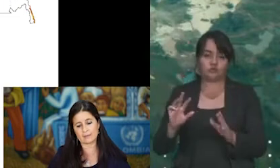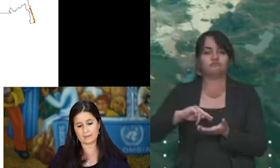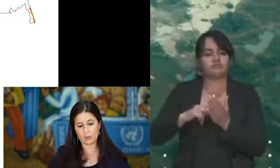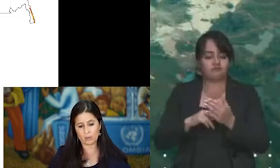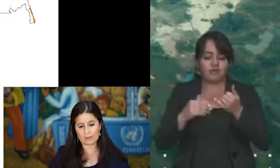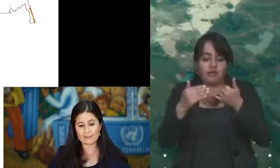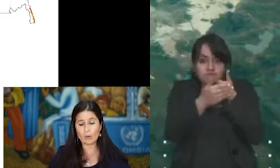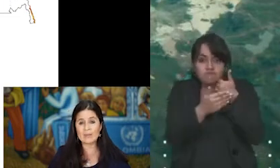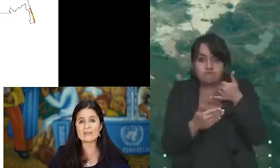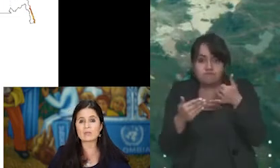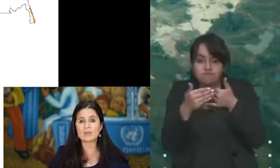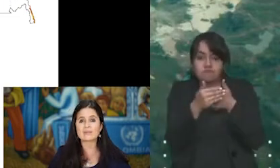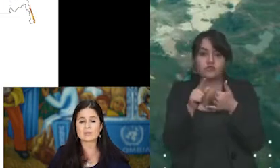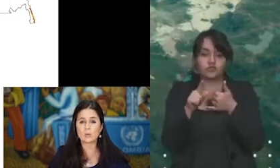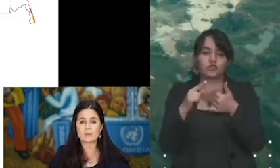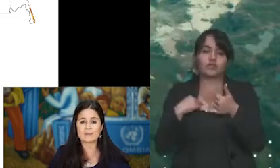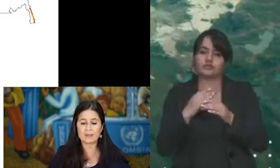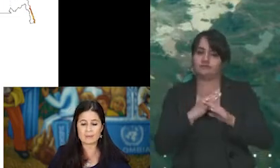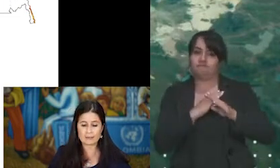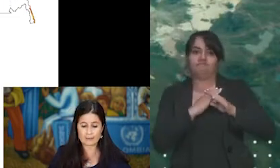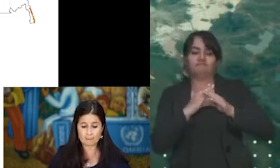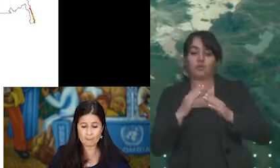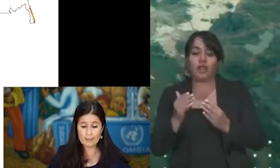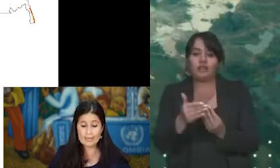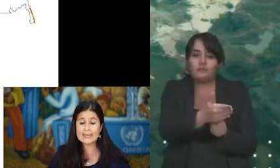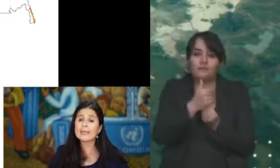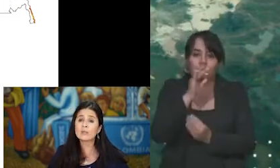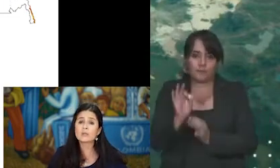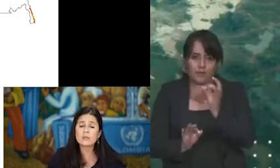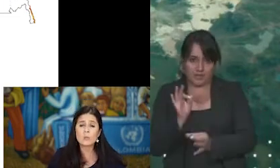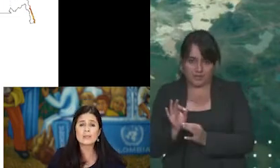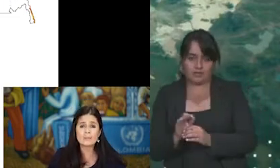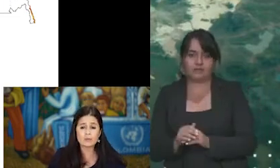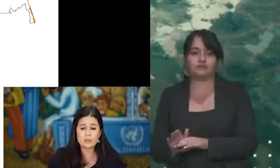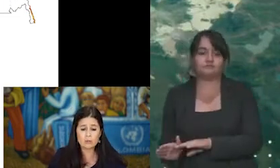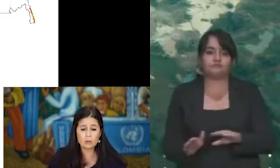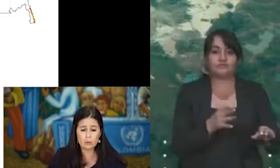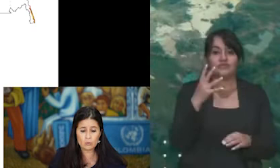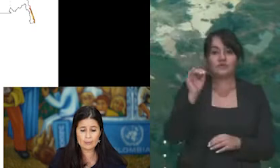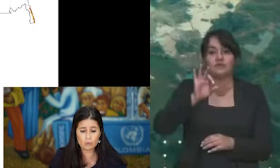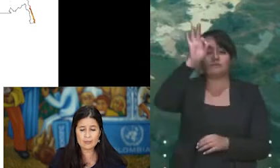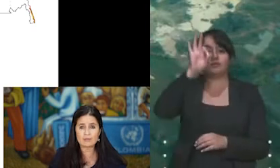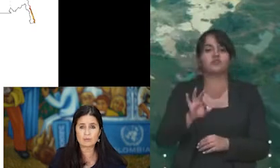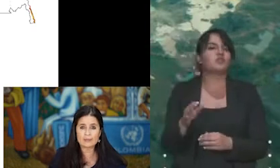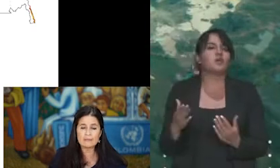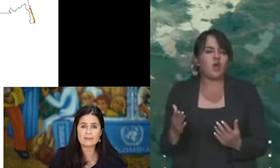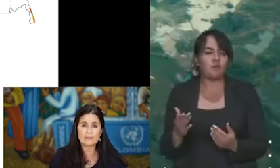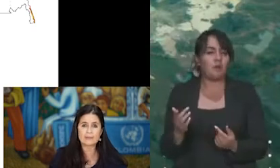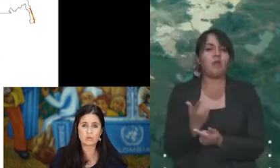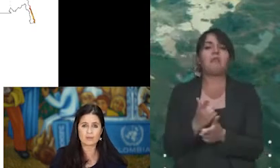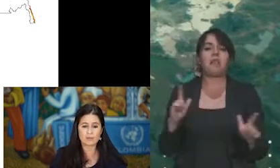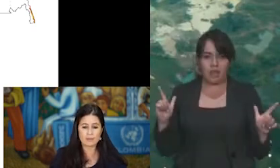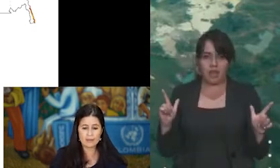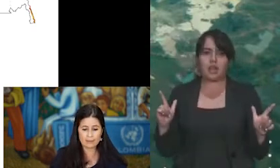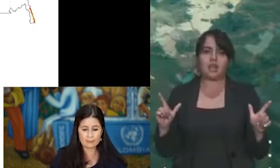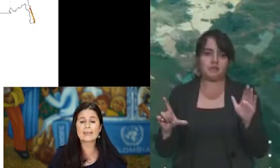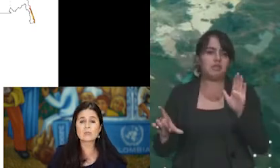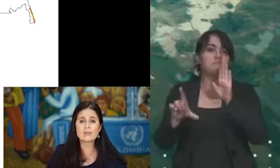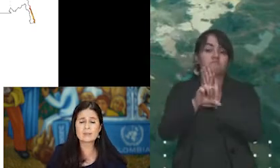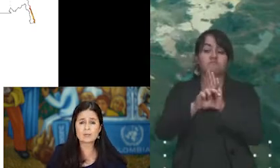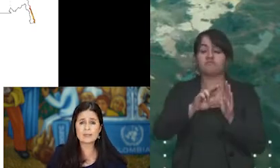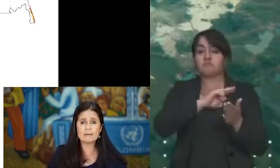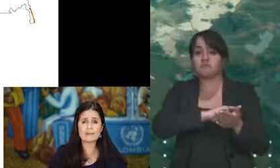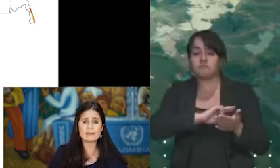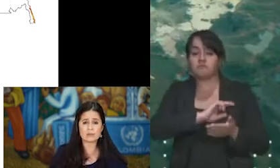is in areas we can exclude mining, and of the other 50% we find it on areas free from